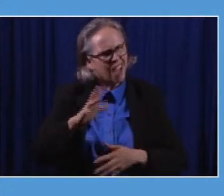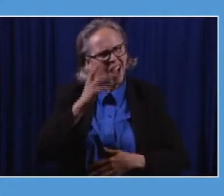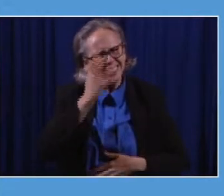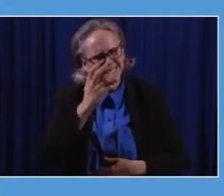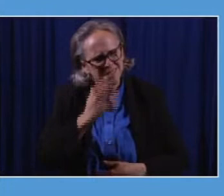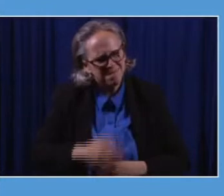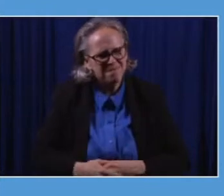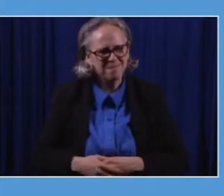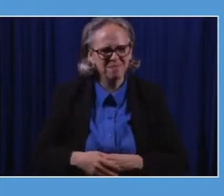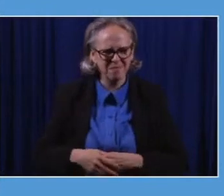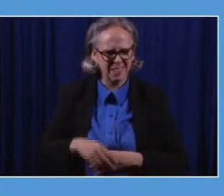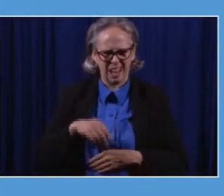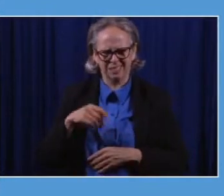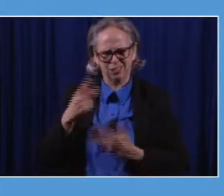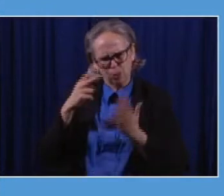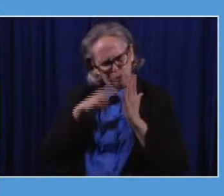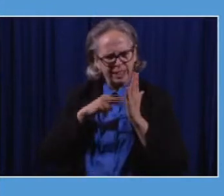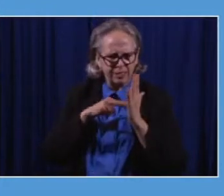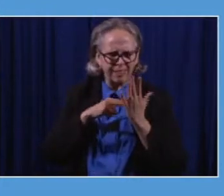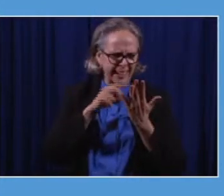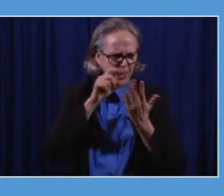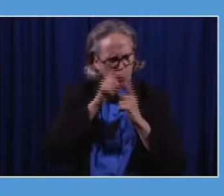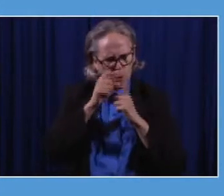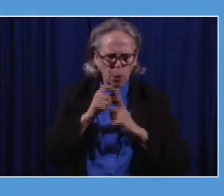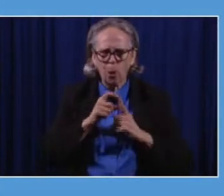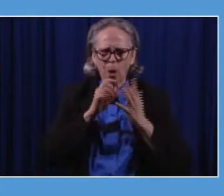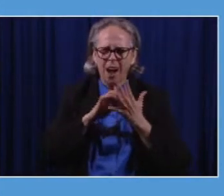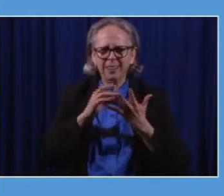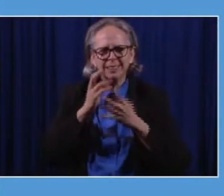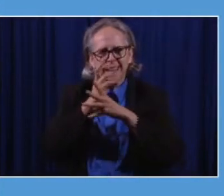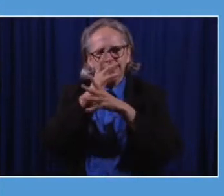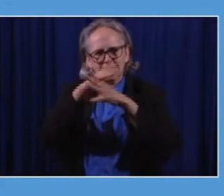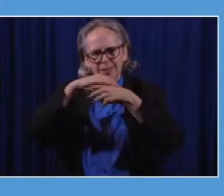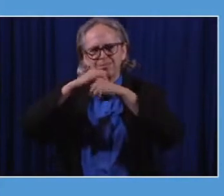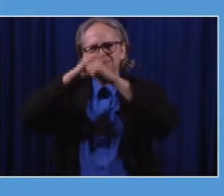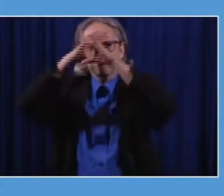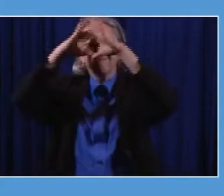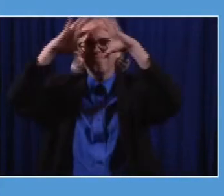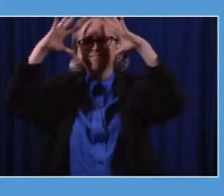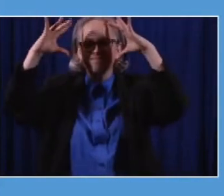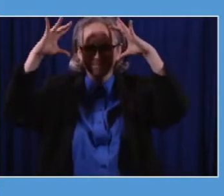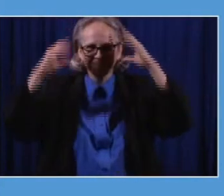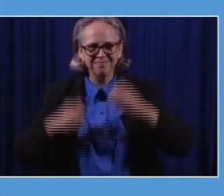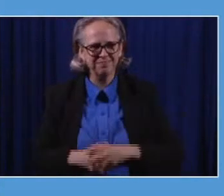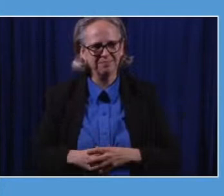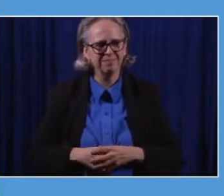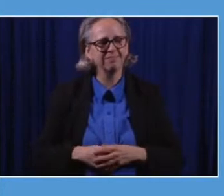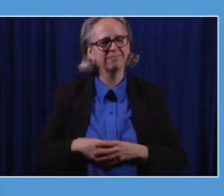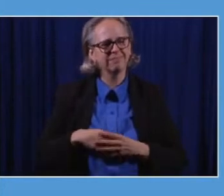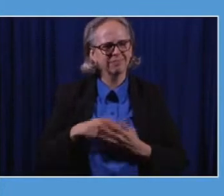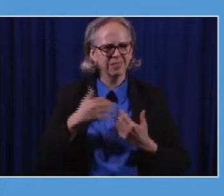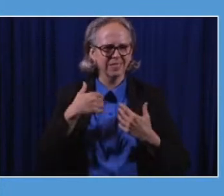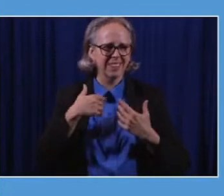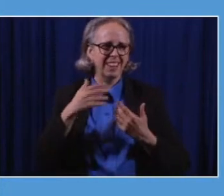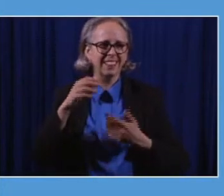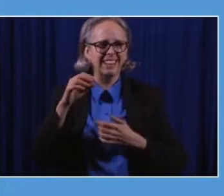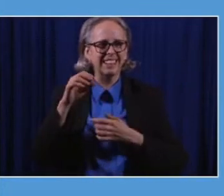sake of getting from a beginning of a book to an end of a book. Also, I really like the snuggles that come along with story time.